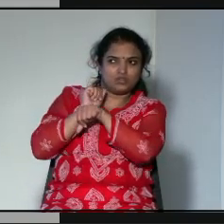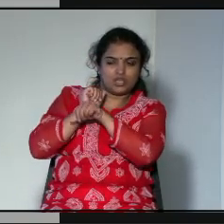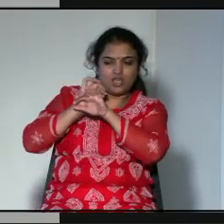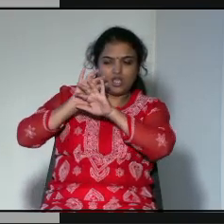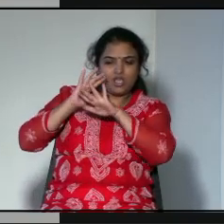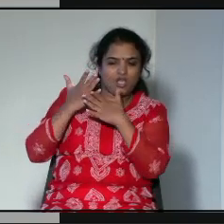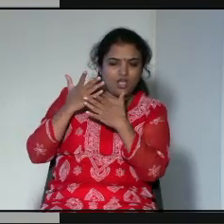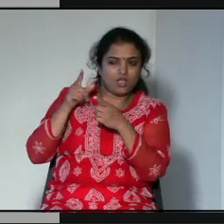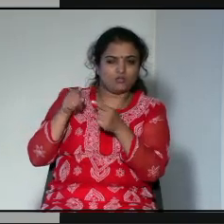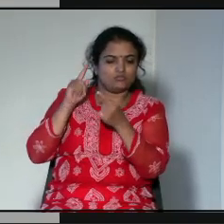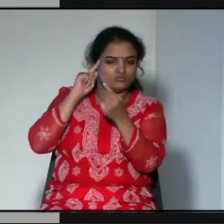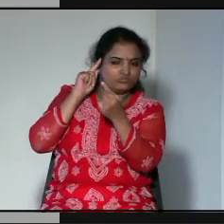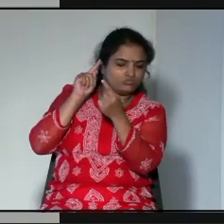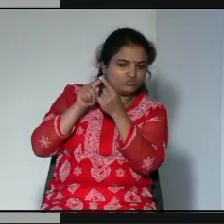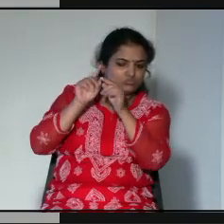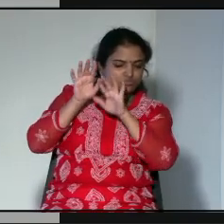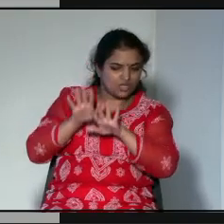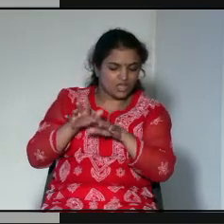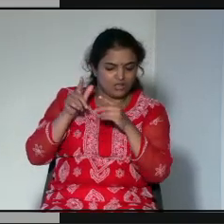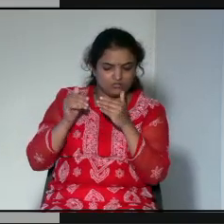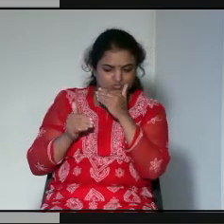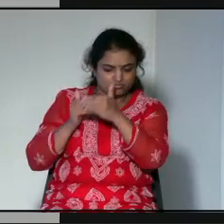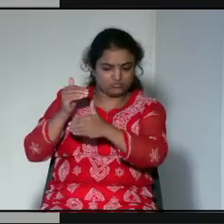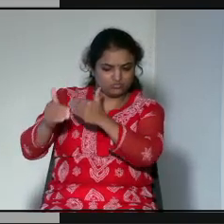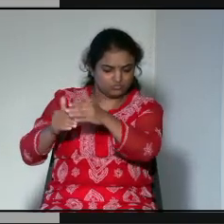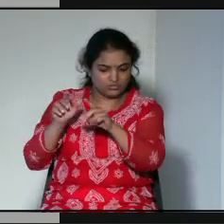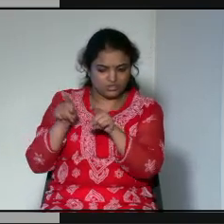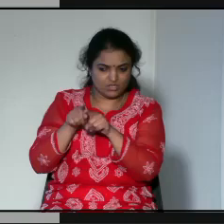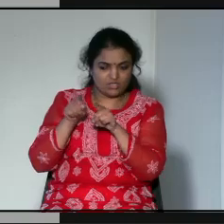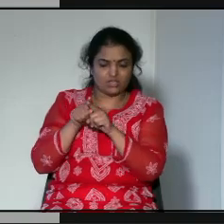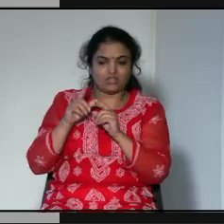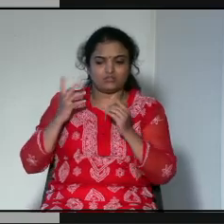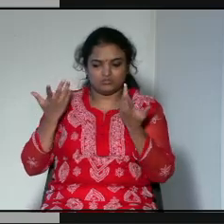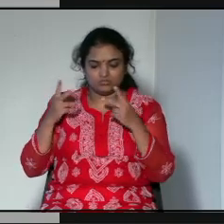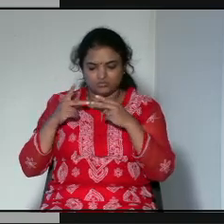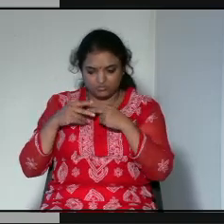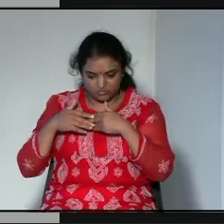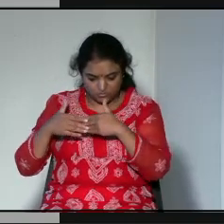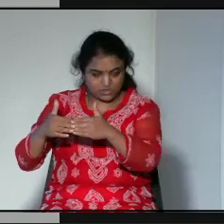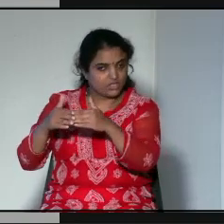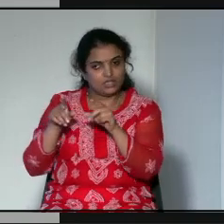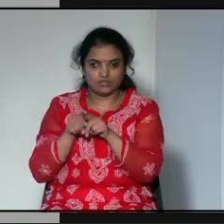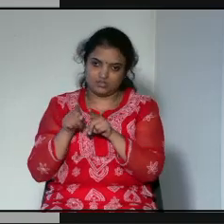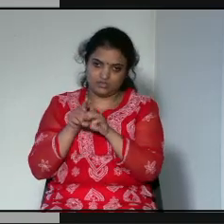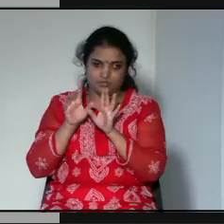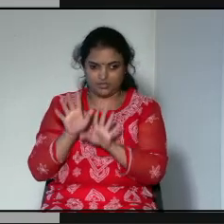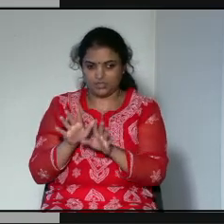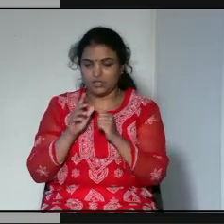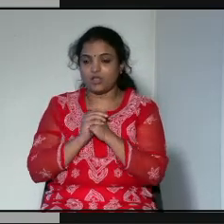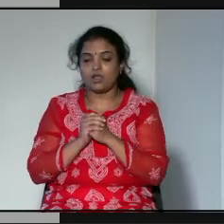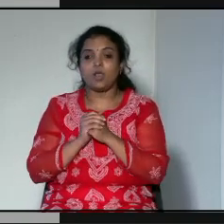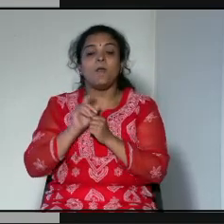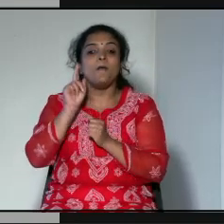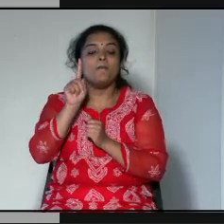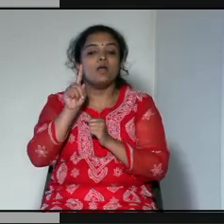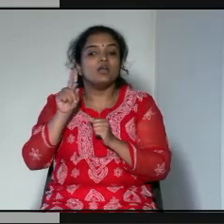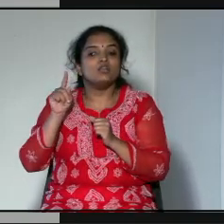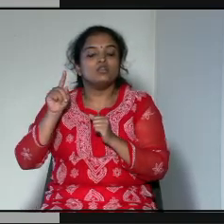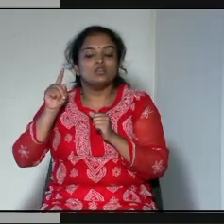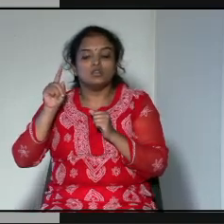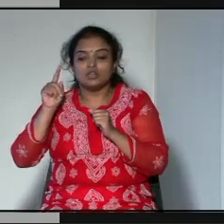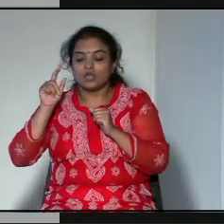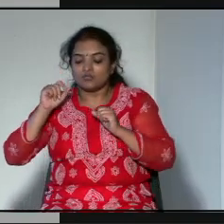would remain, in Geeti Sen's words, Geeti has written extensively on Meera Mukherjee, a perpetual struggle for